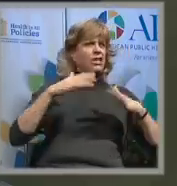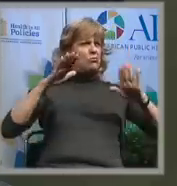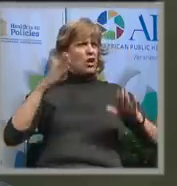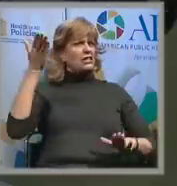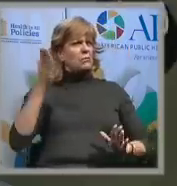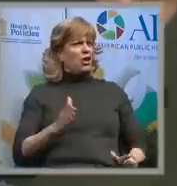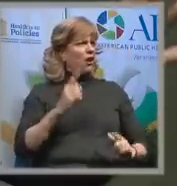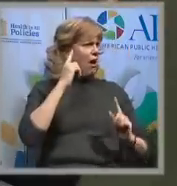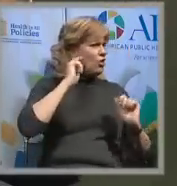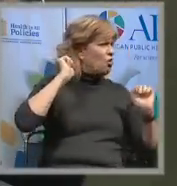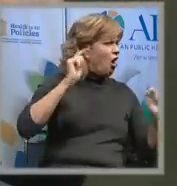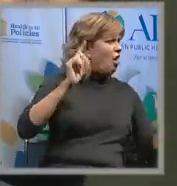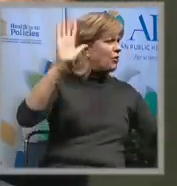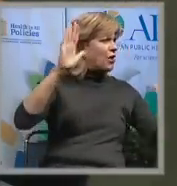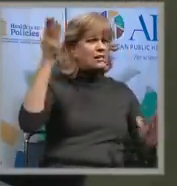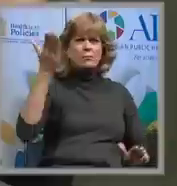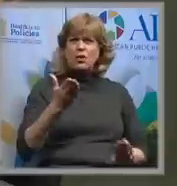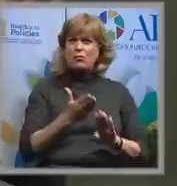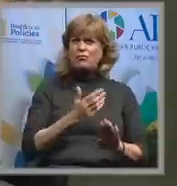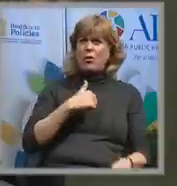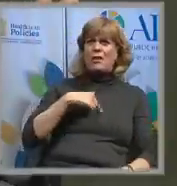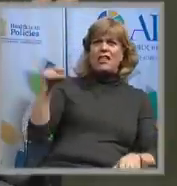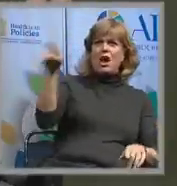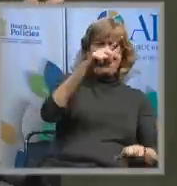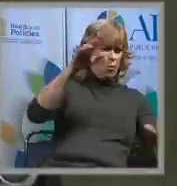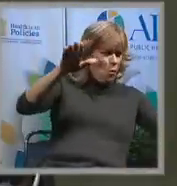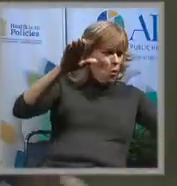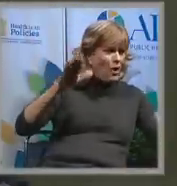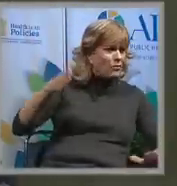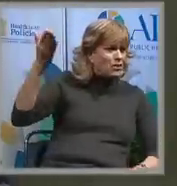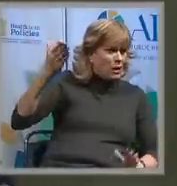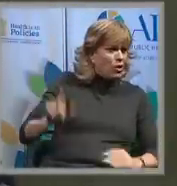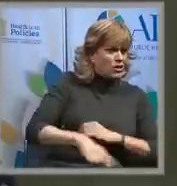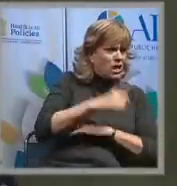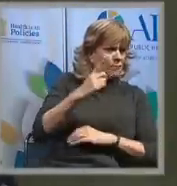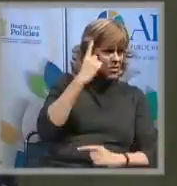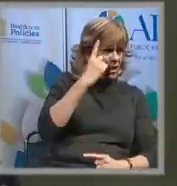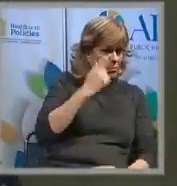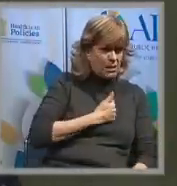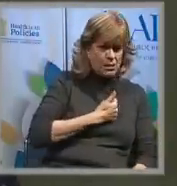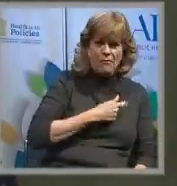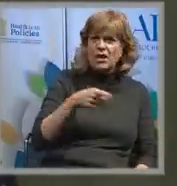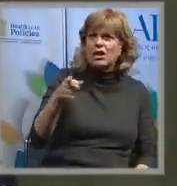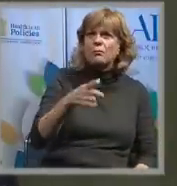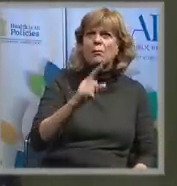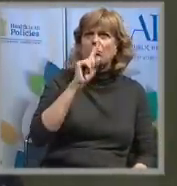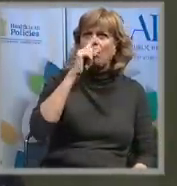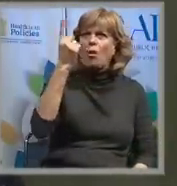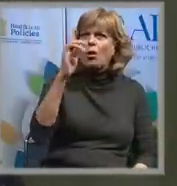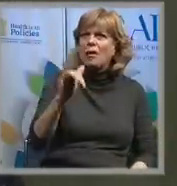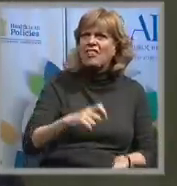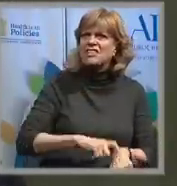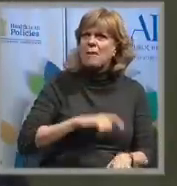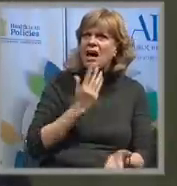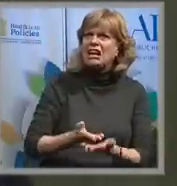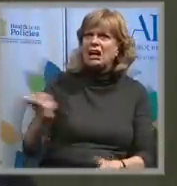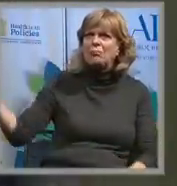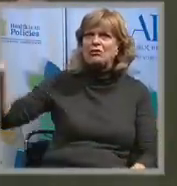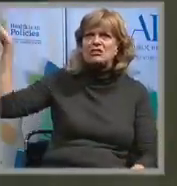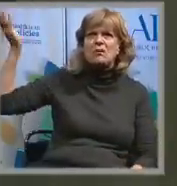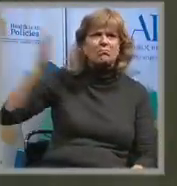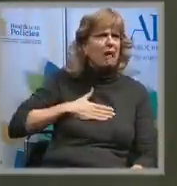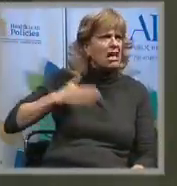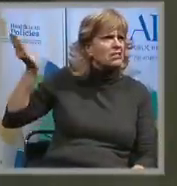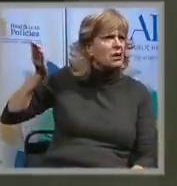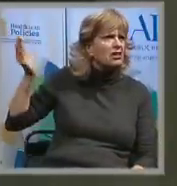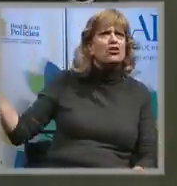speakers. I heard all the great speakers before me, and they were wonderful. They were just wonderful. But then I'm thinking, my God, they're going to be so bored by the time I get up there. So